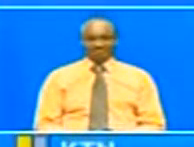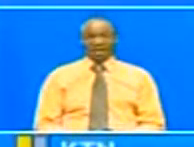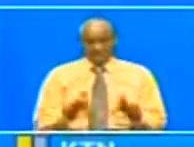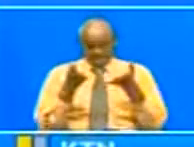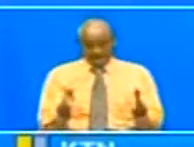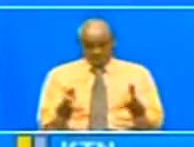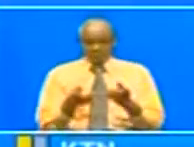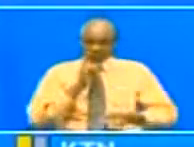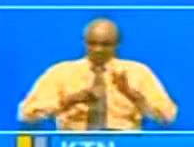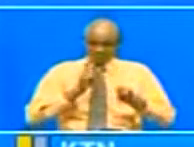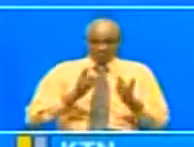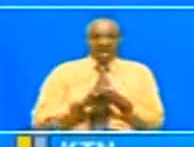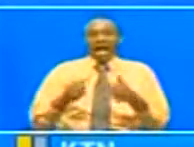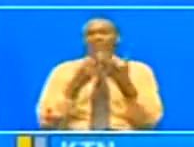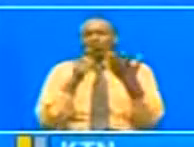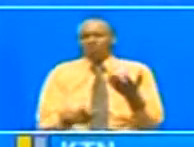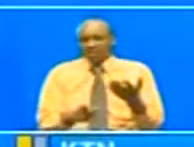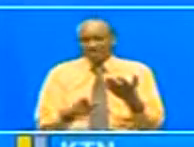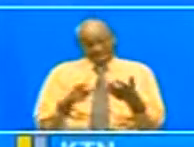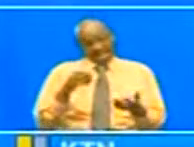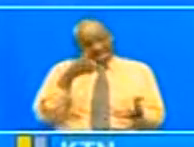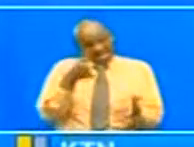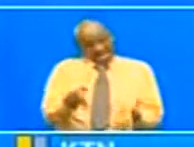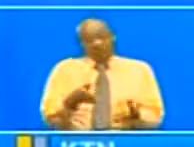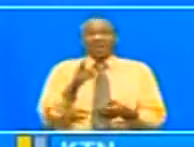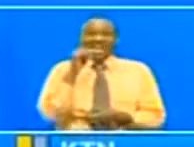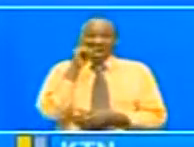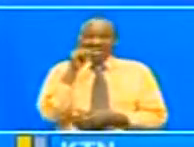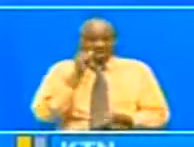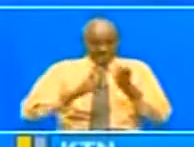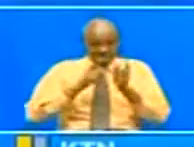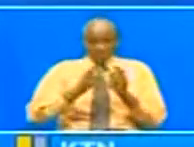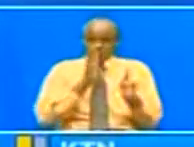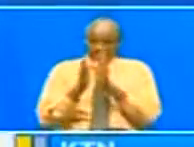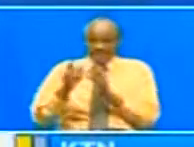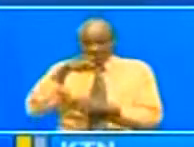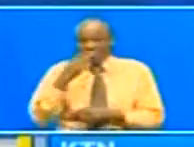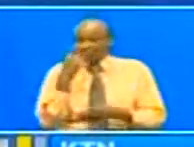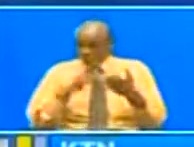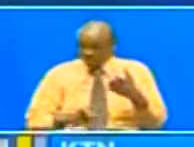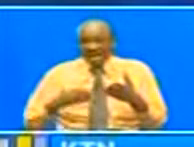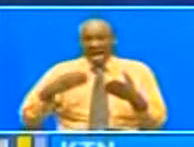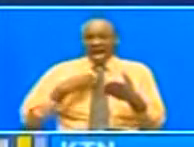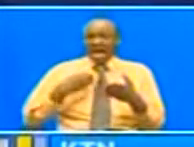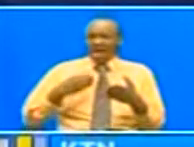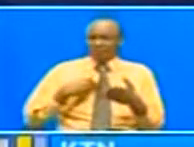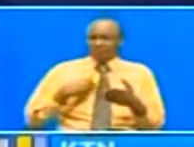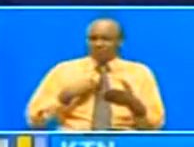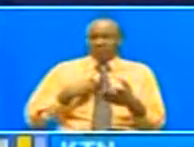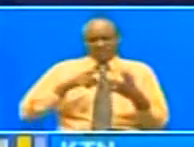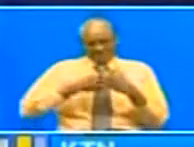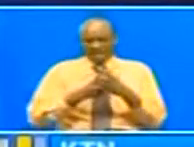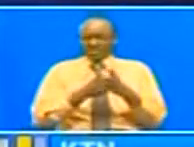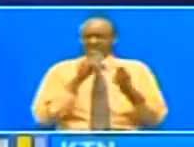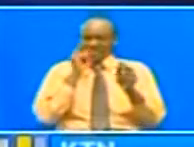To matters of the track, it has been the norm that once again the London Marathon organizers have put together an undisputed star-studded